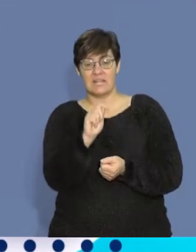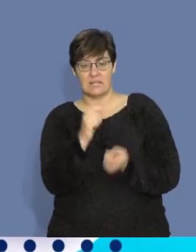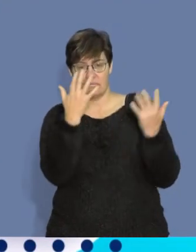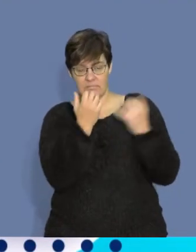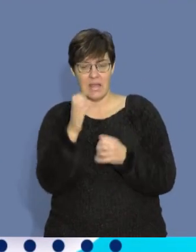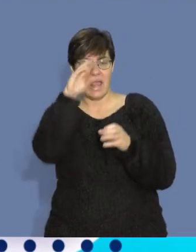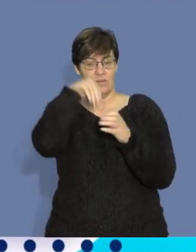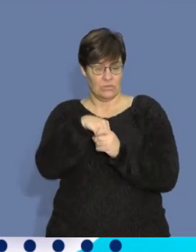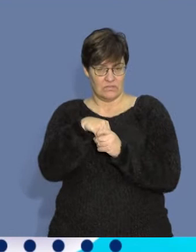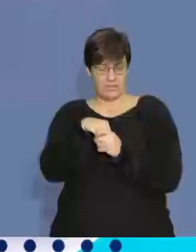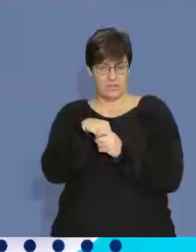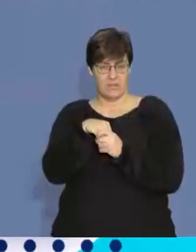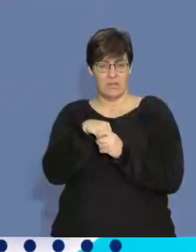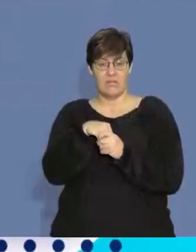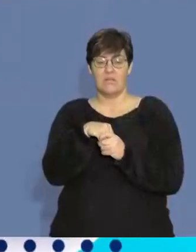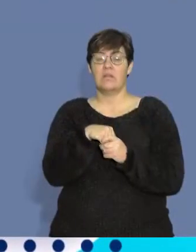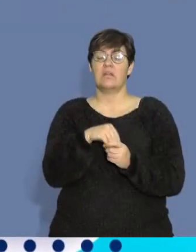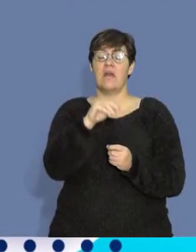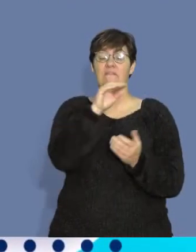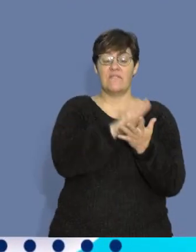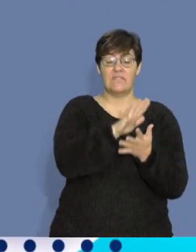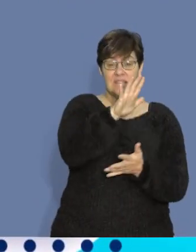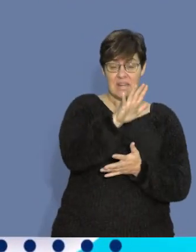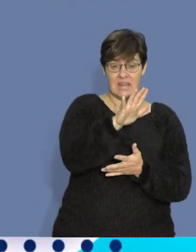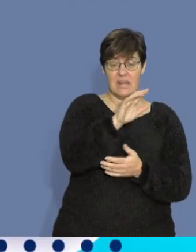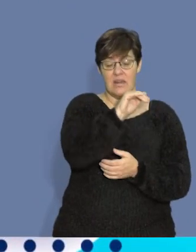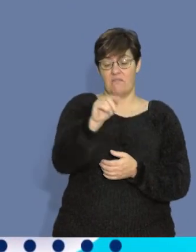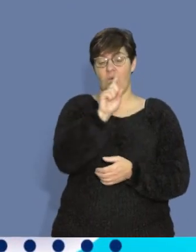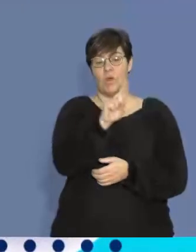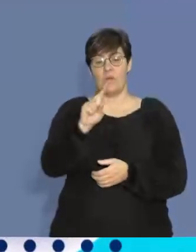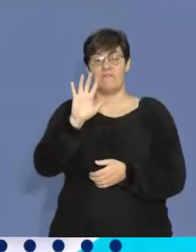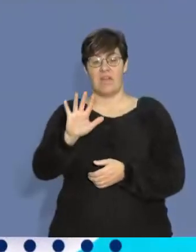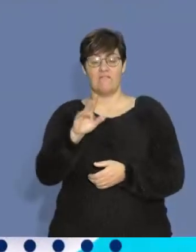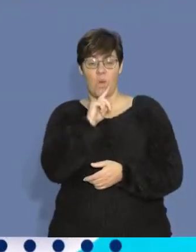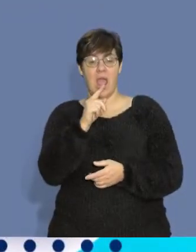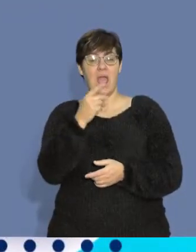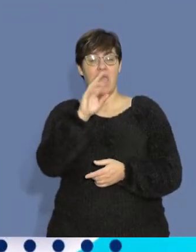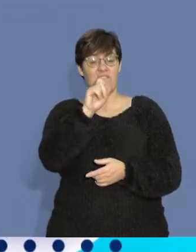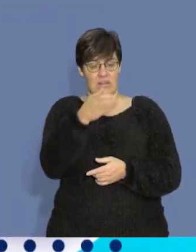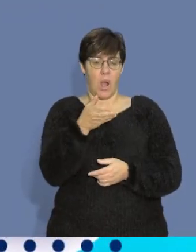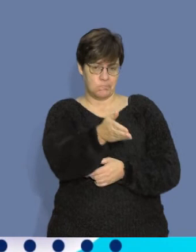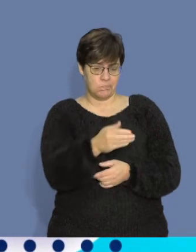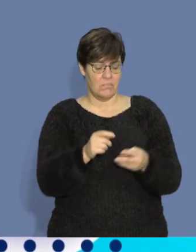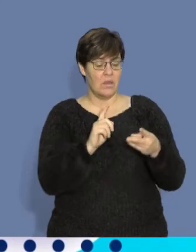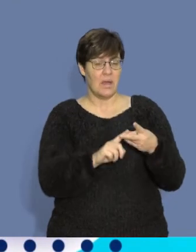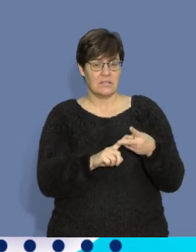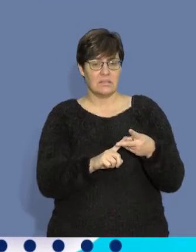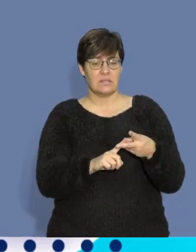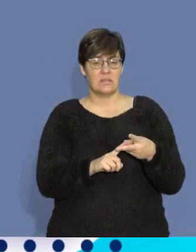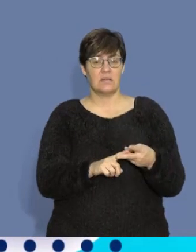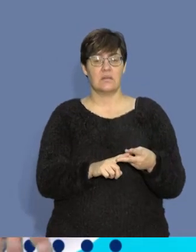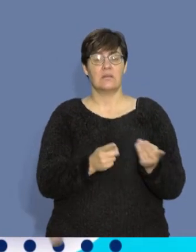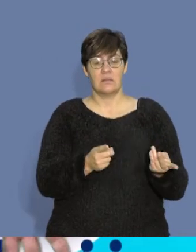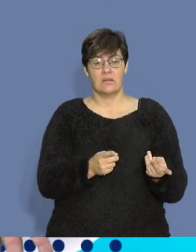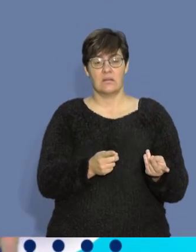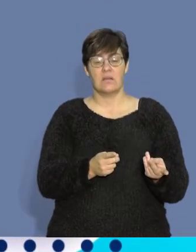you're calculating your VAT, if it's inclusive, it will always be 15 over 115, and if it's you just calculating